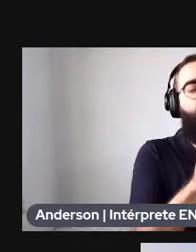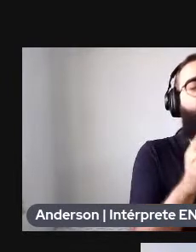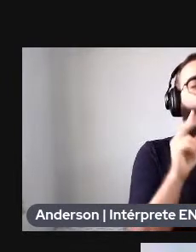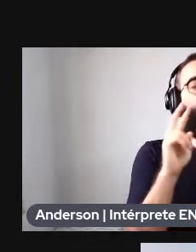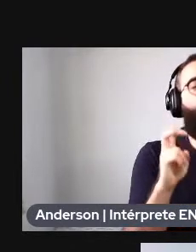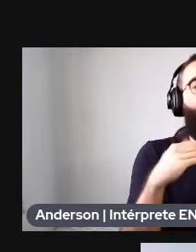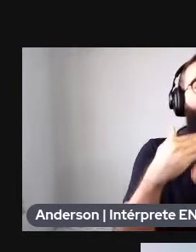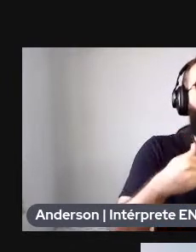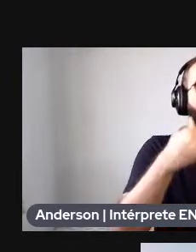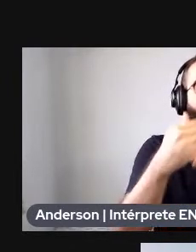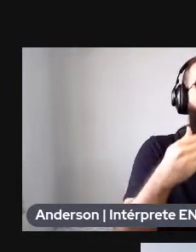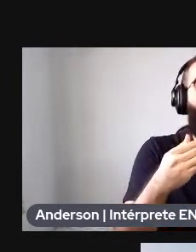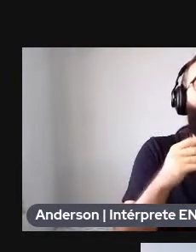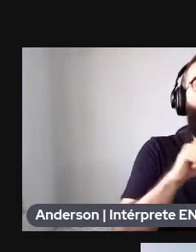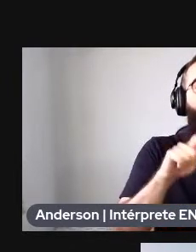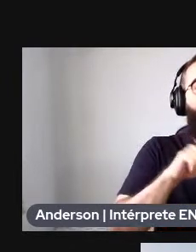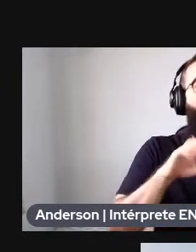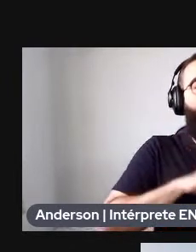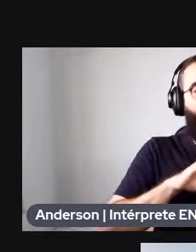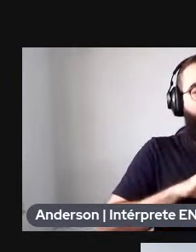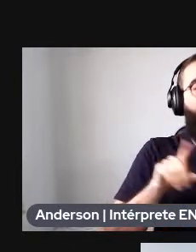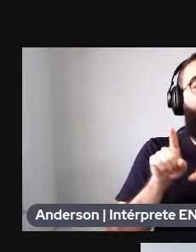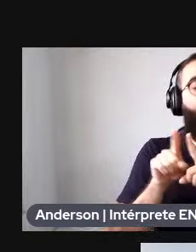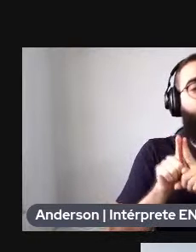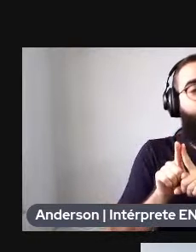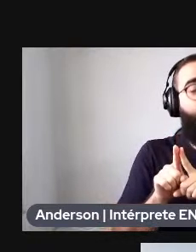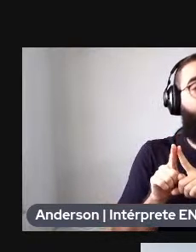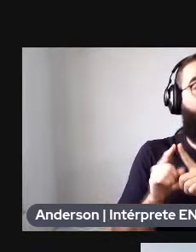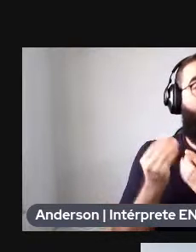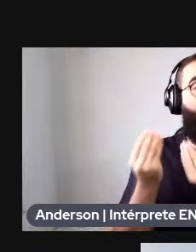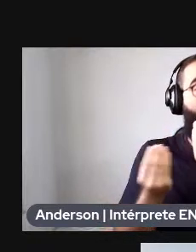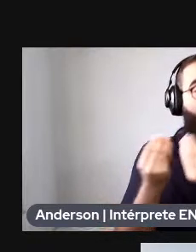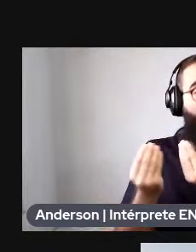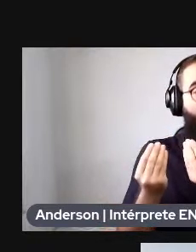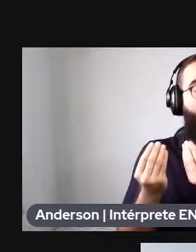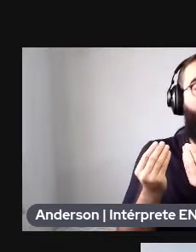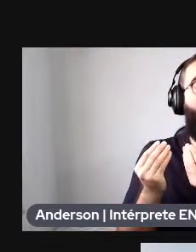lexical grammar of address forms in Portuguese, like Renata,